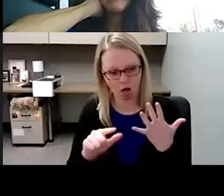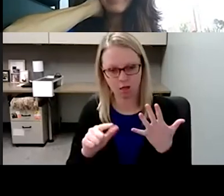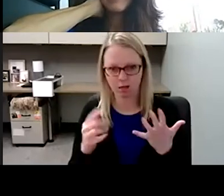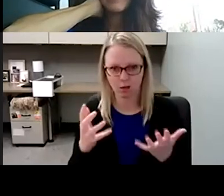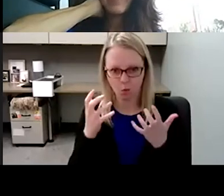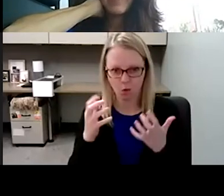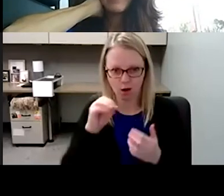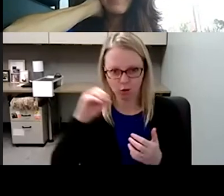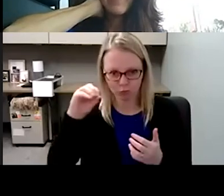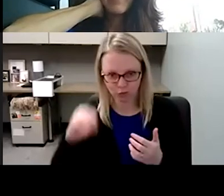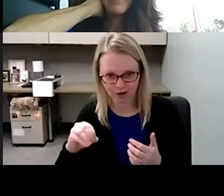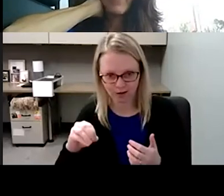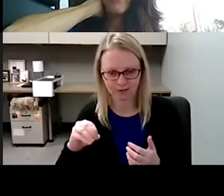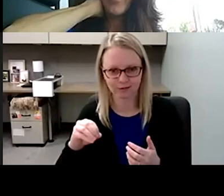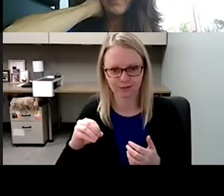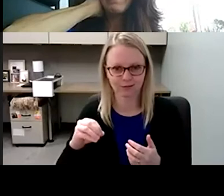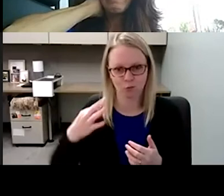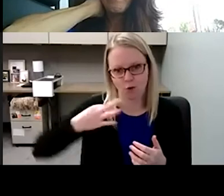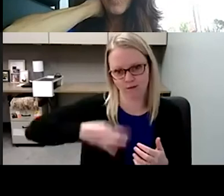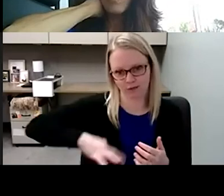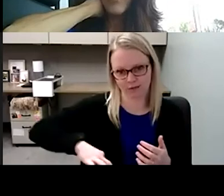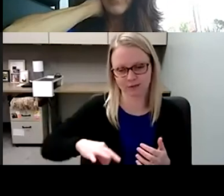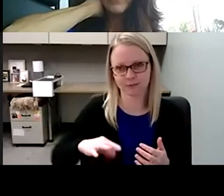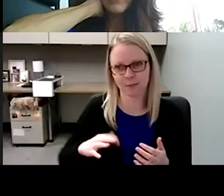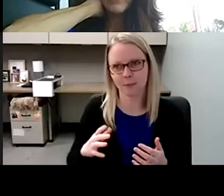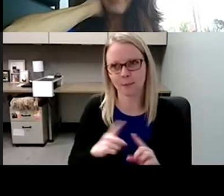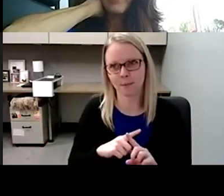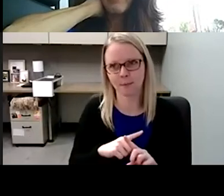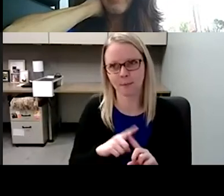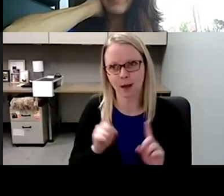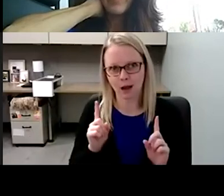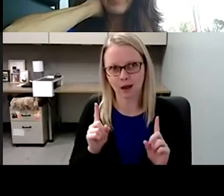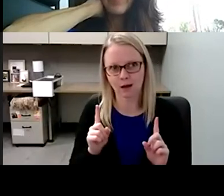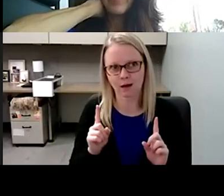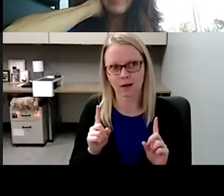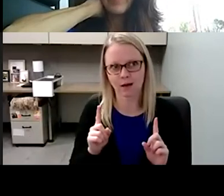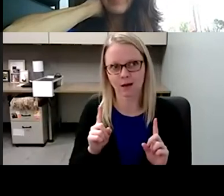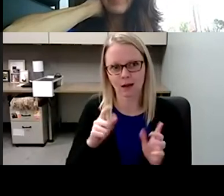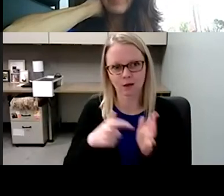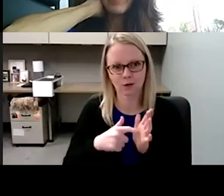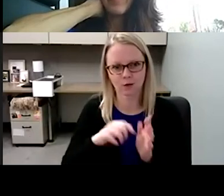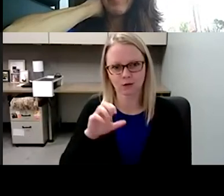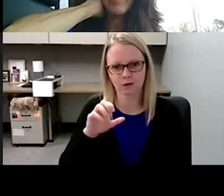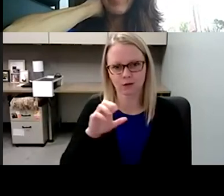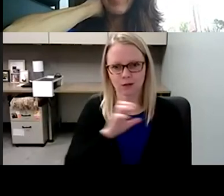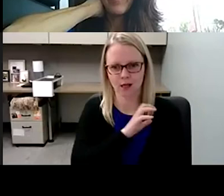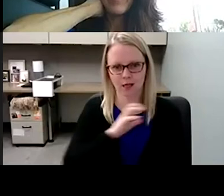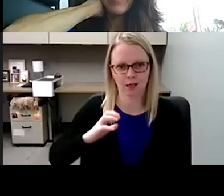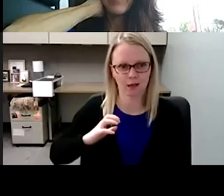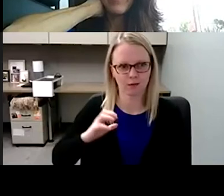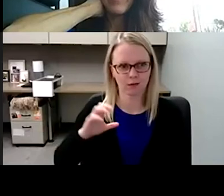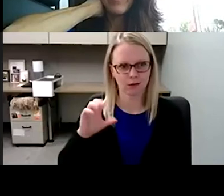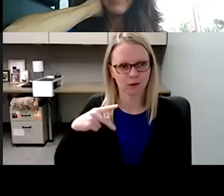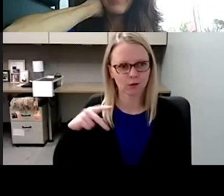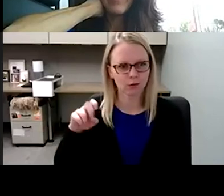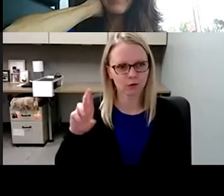cut that obviously has margin still built in. But, and that became true because in Cleveland, for example, Cooper's, we, you